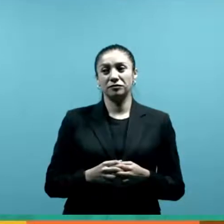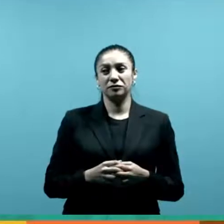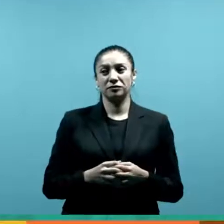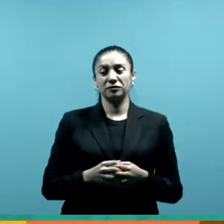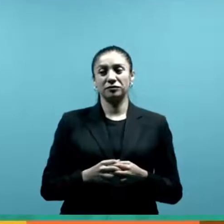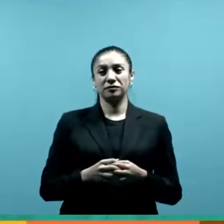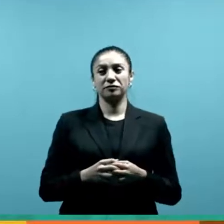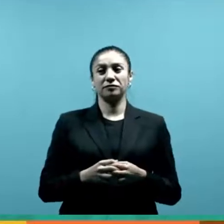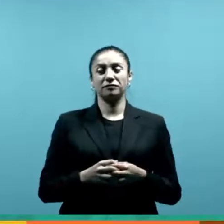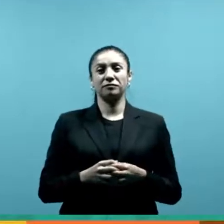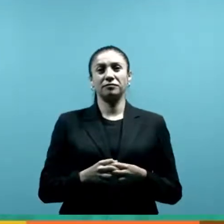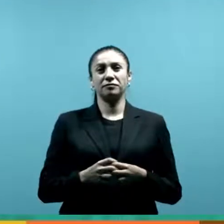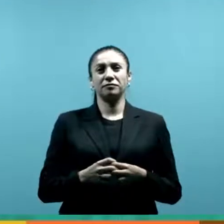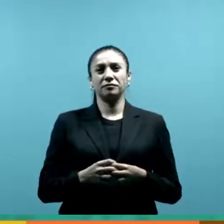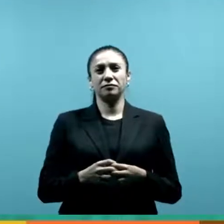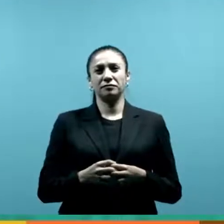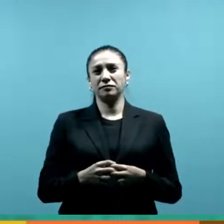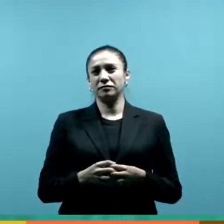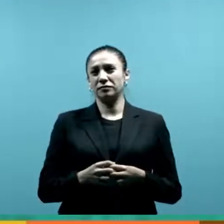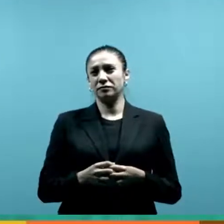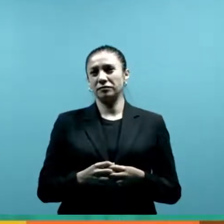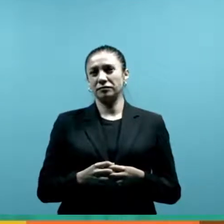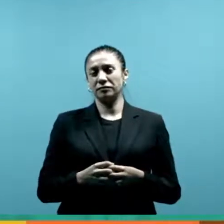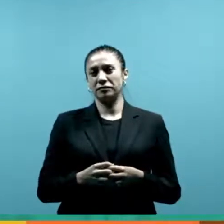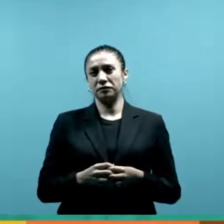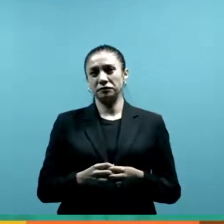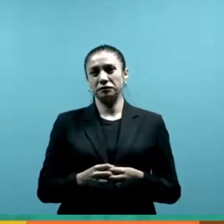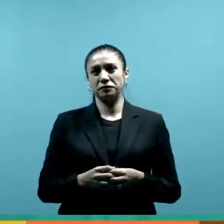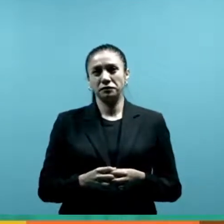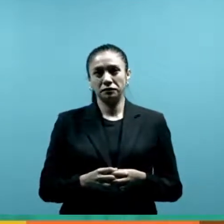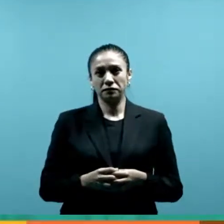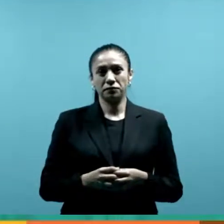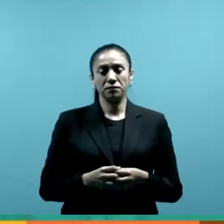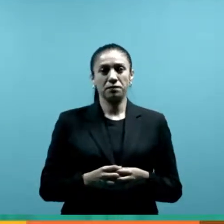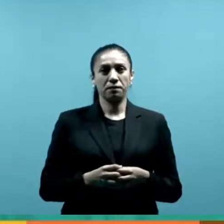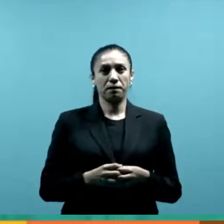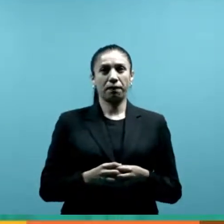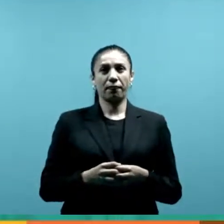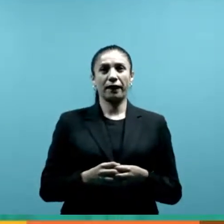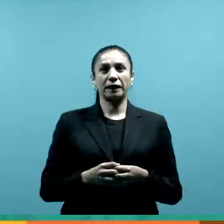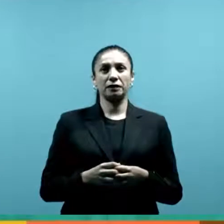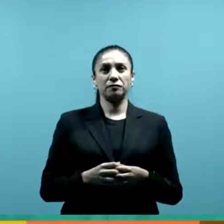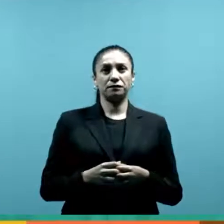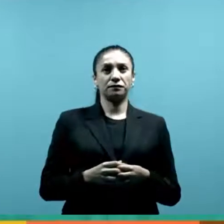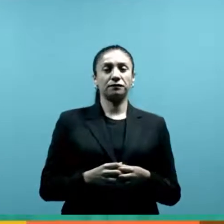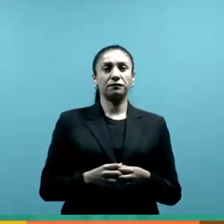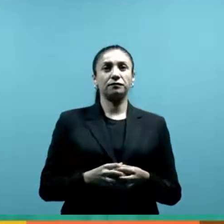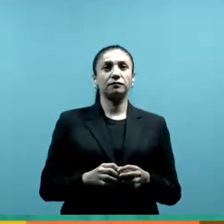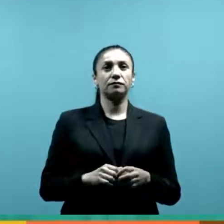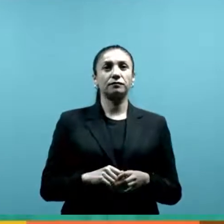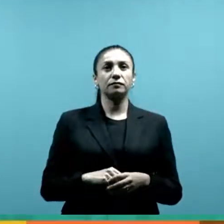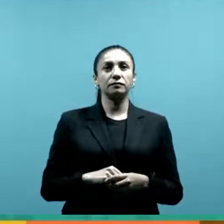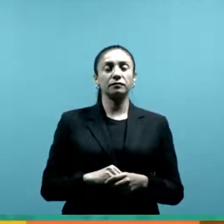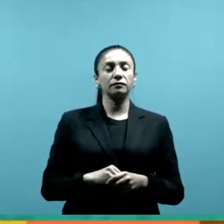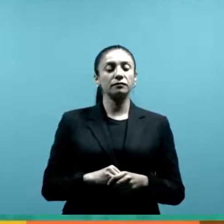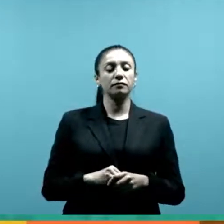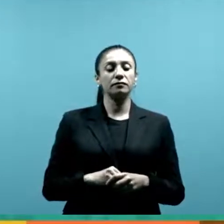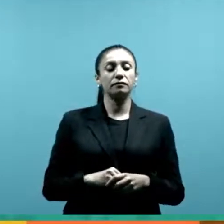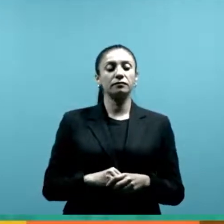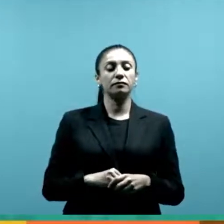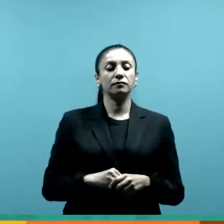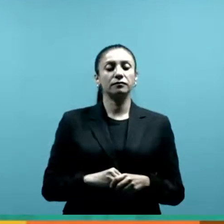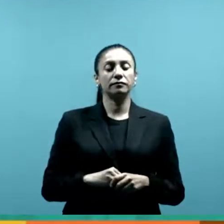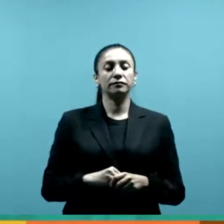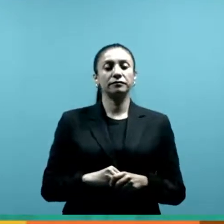other people, all these ideologies exist today. And I think in every country, also in Colombia,